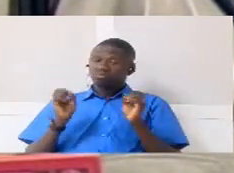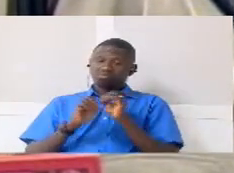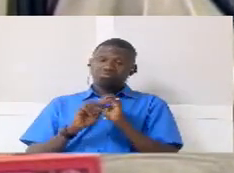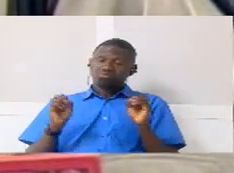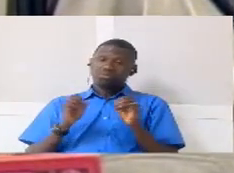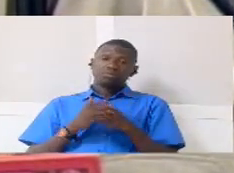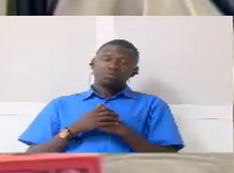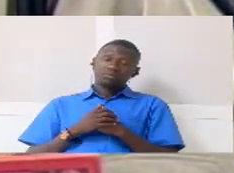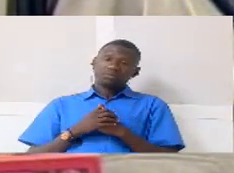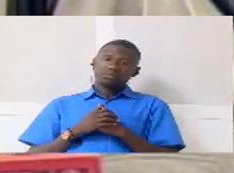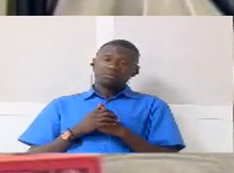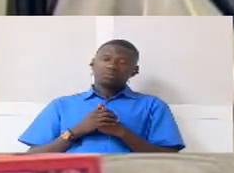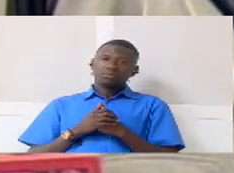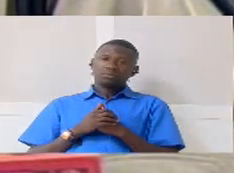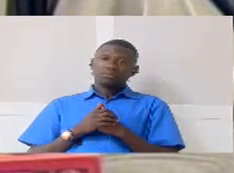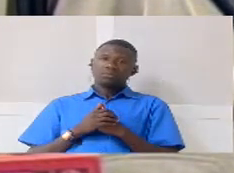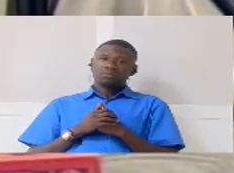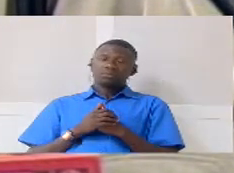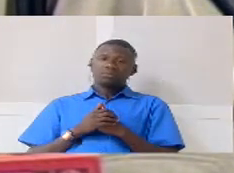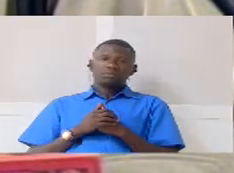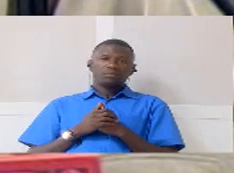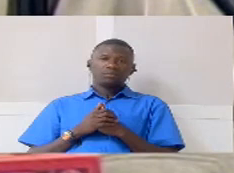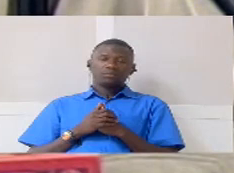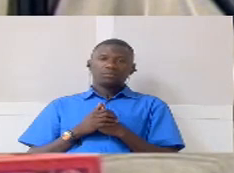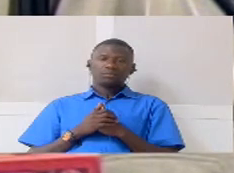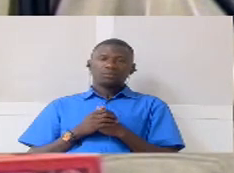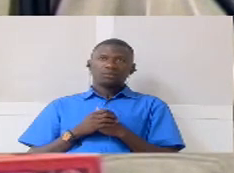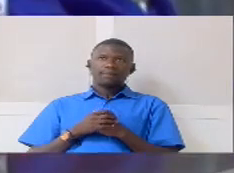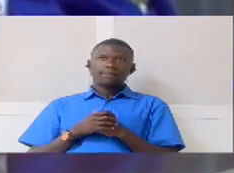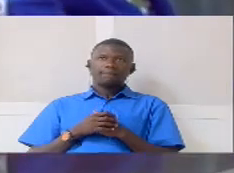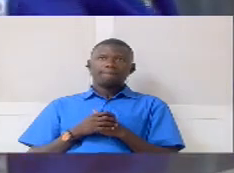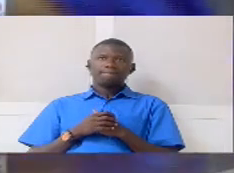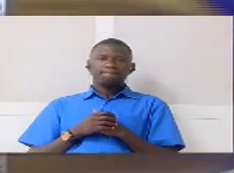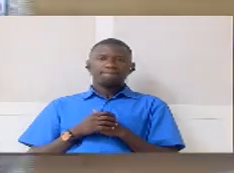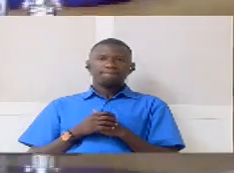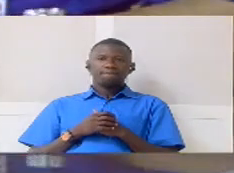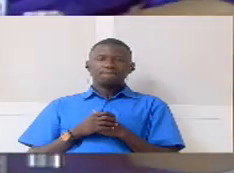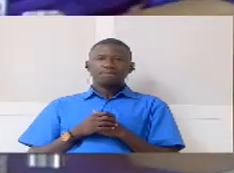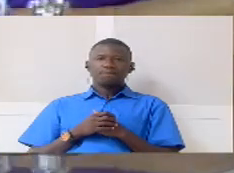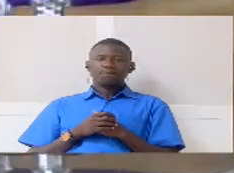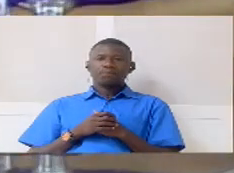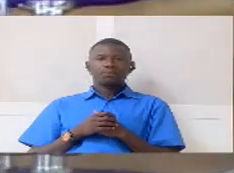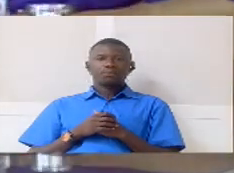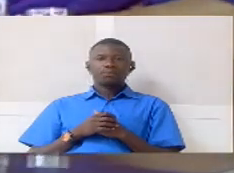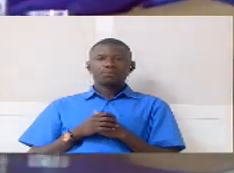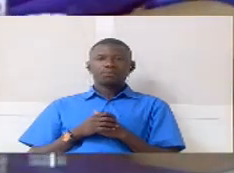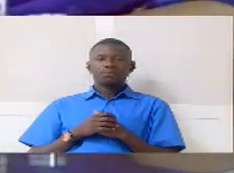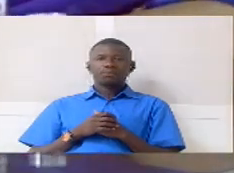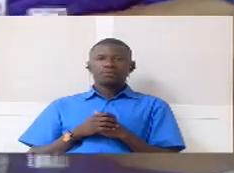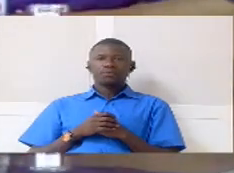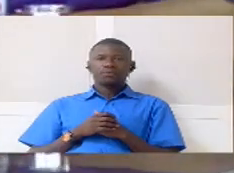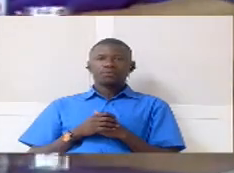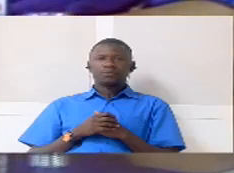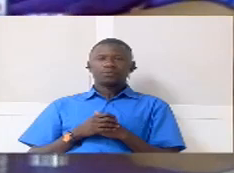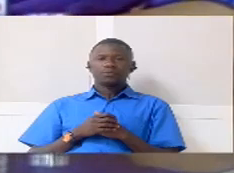did not see any report to that effect. The Then how did they resolve